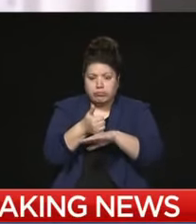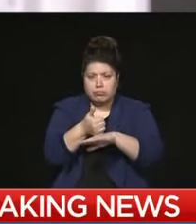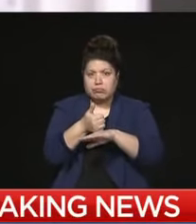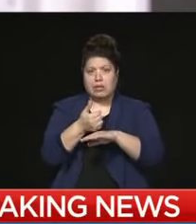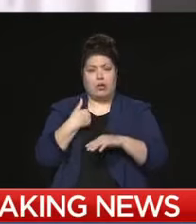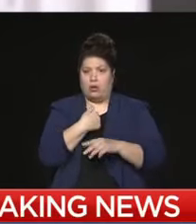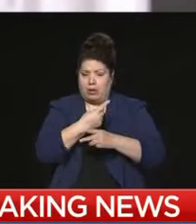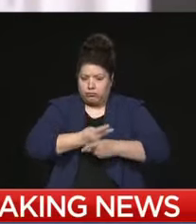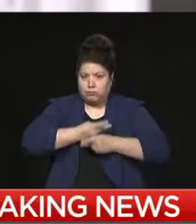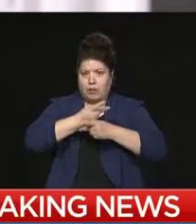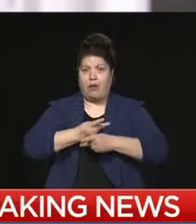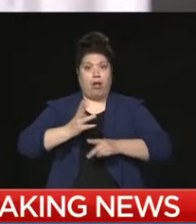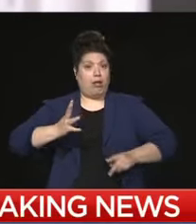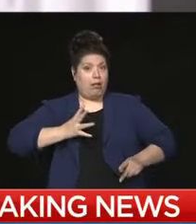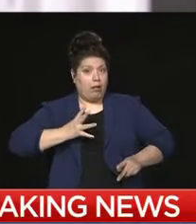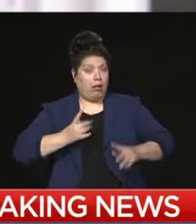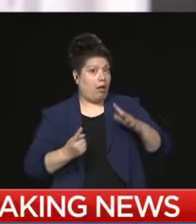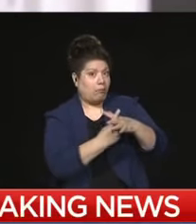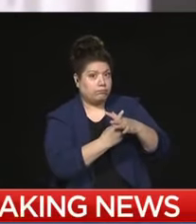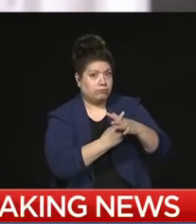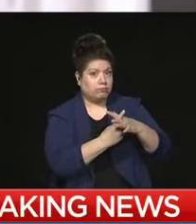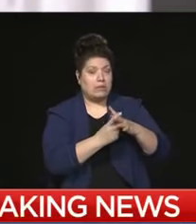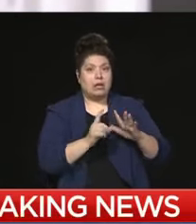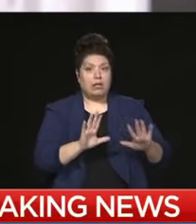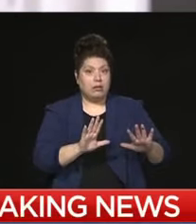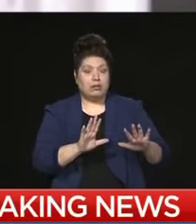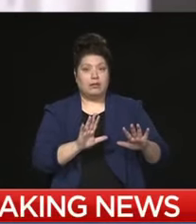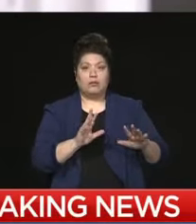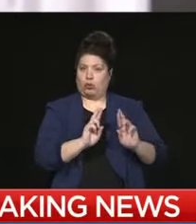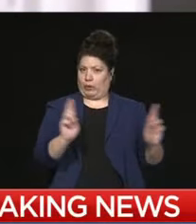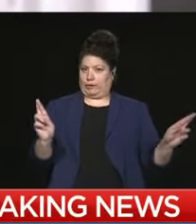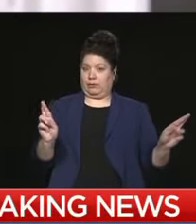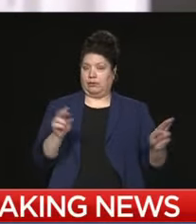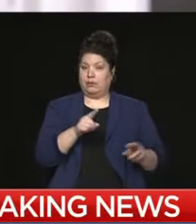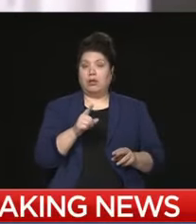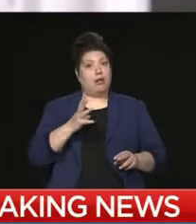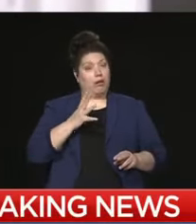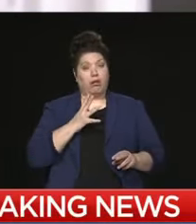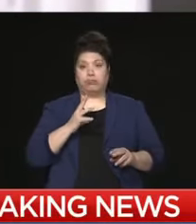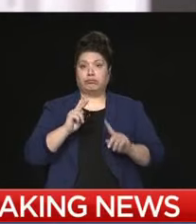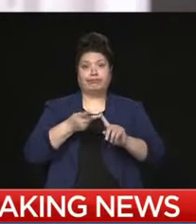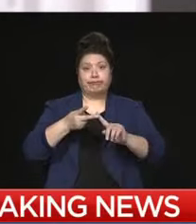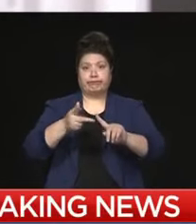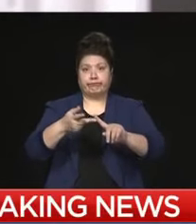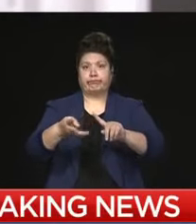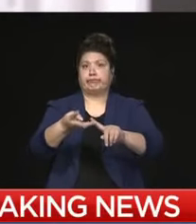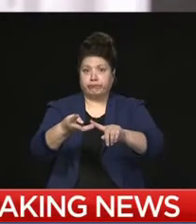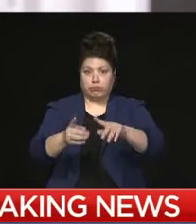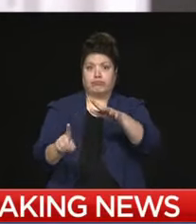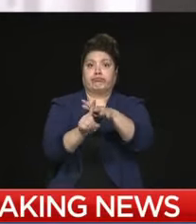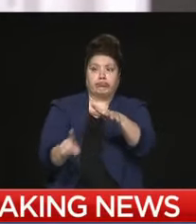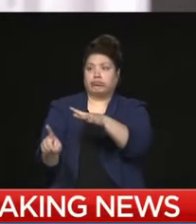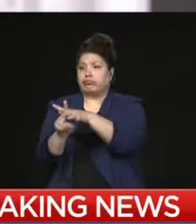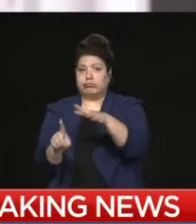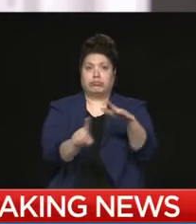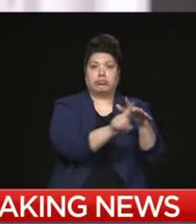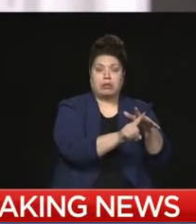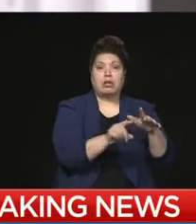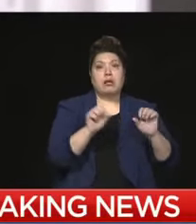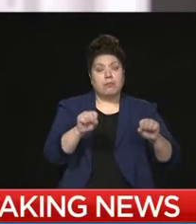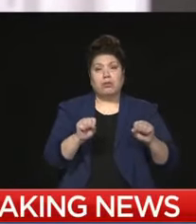be vigilant, to respond if and when there are resurgences of the virus in local pockets, in